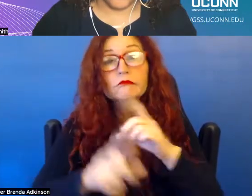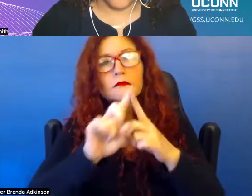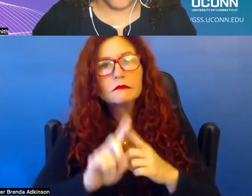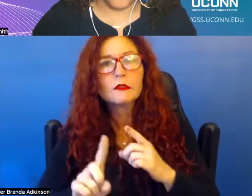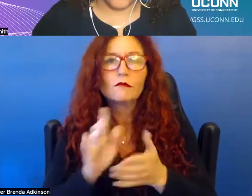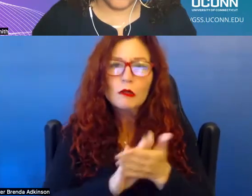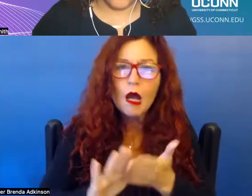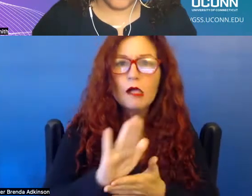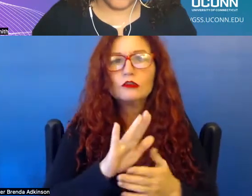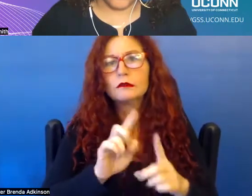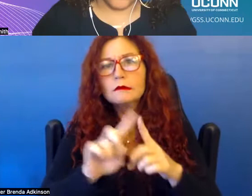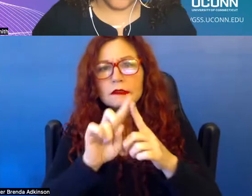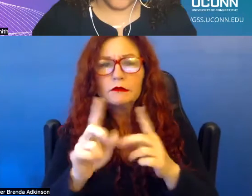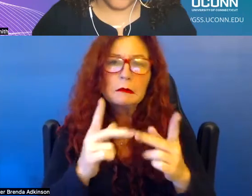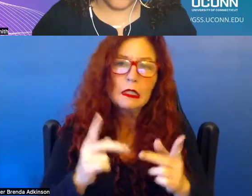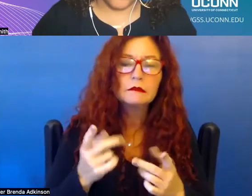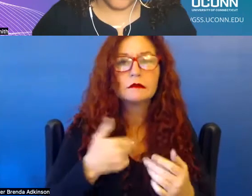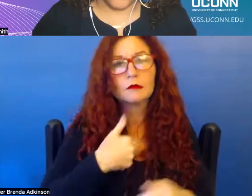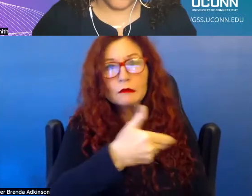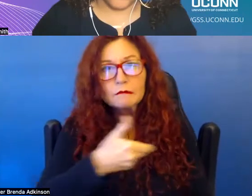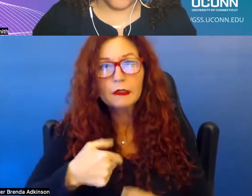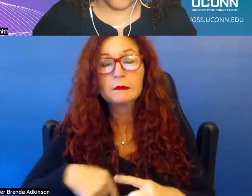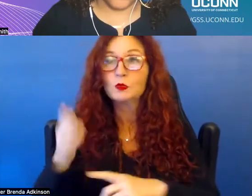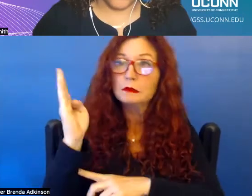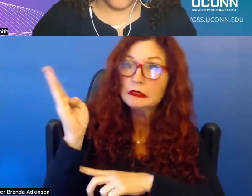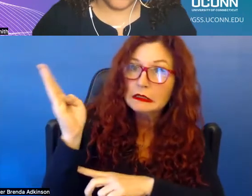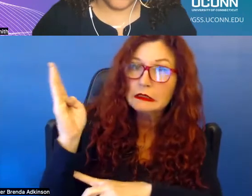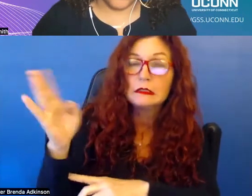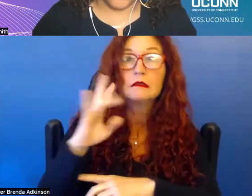film. And then the international